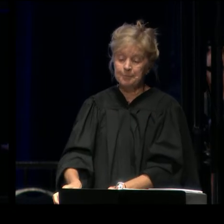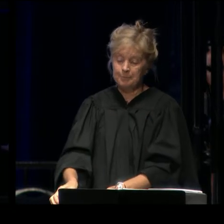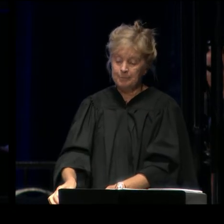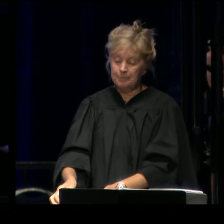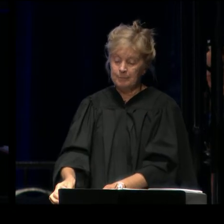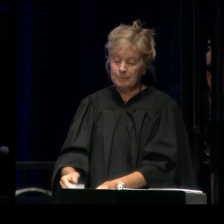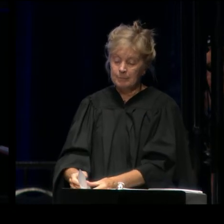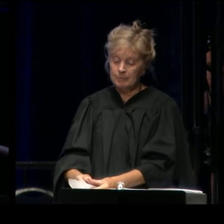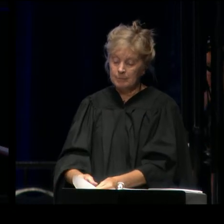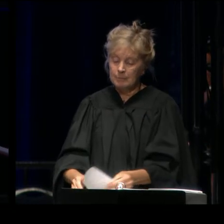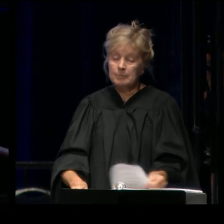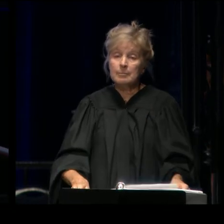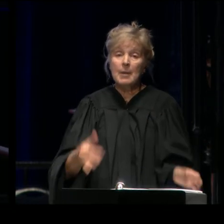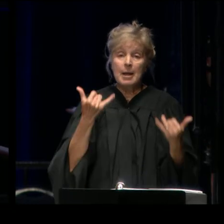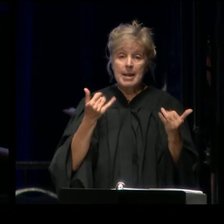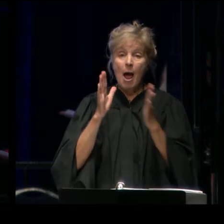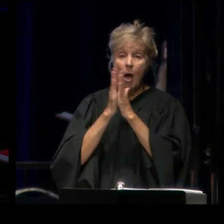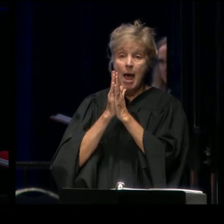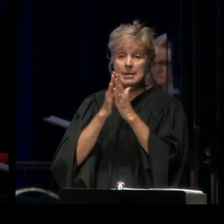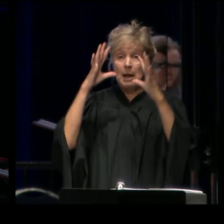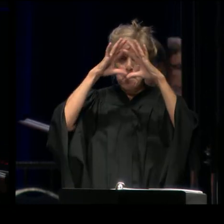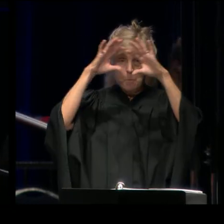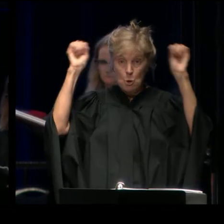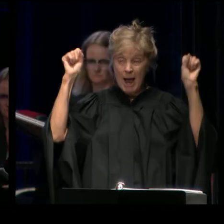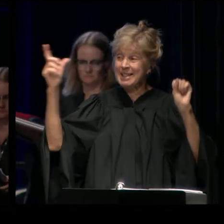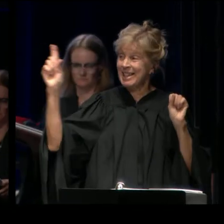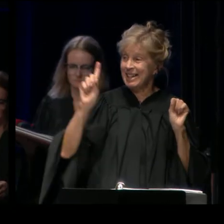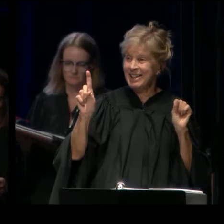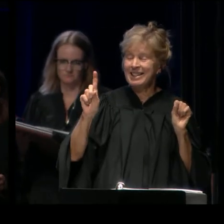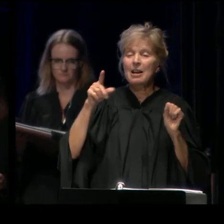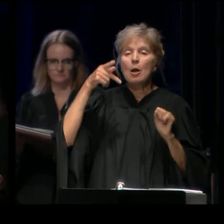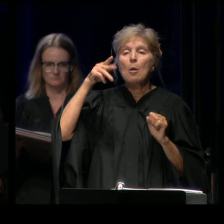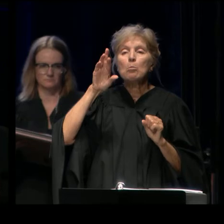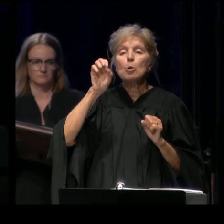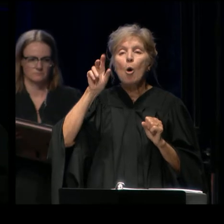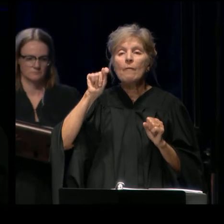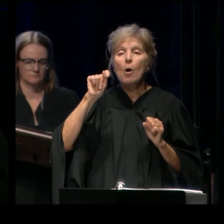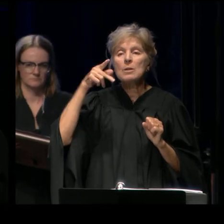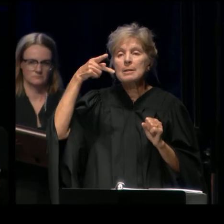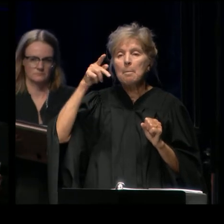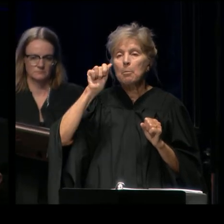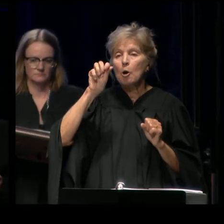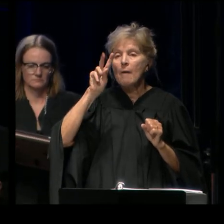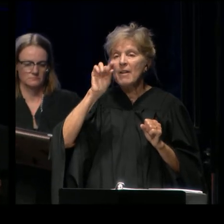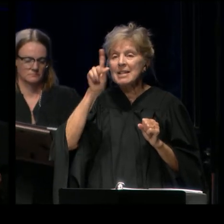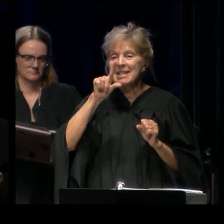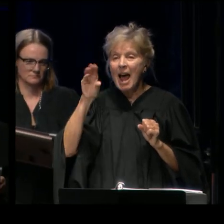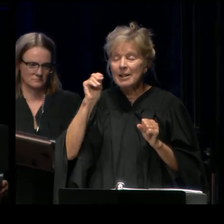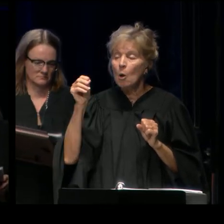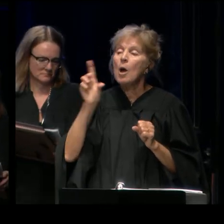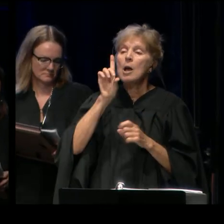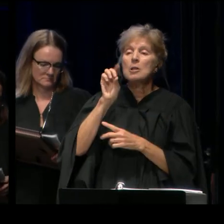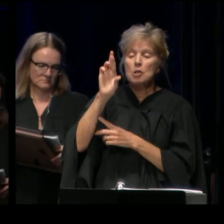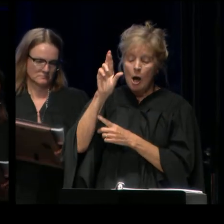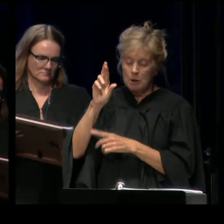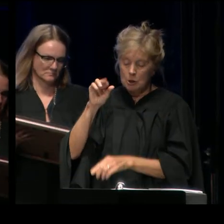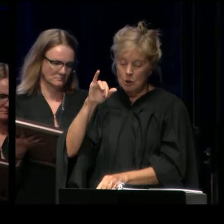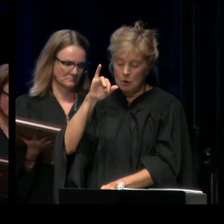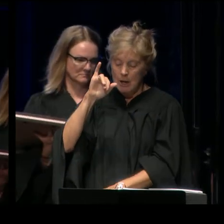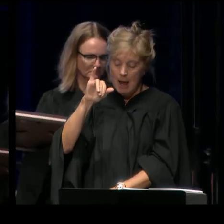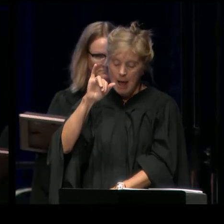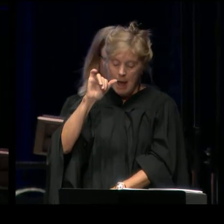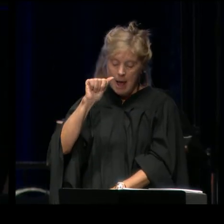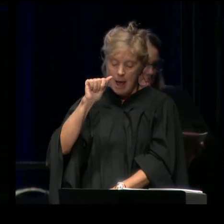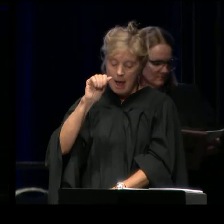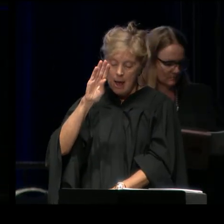I would now like to call President Lashmi, Provost Iannacito Provenciano, and Dr. Izzeldin Abolaesh to